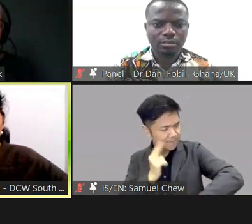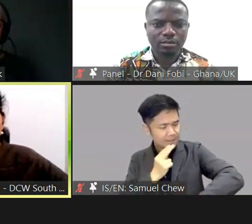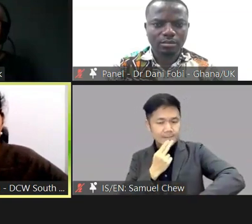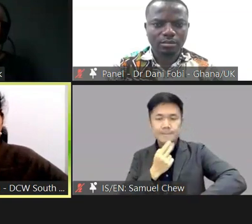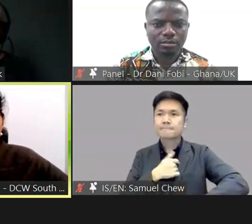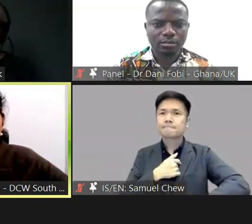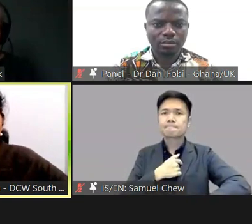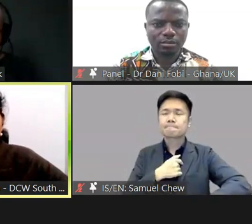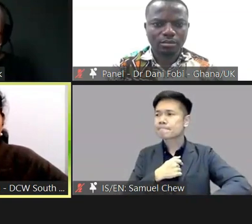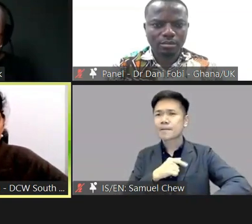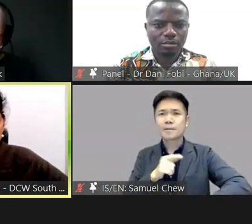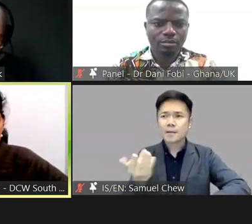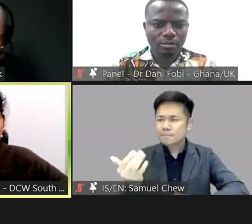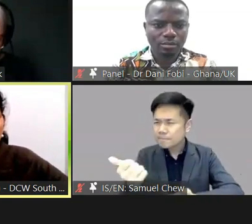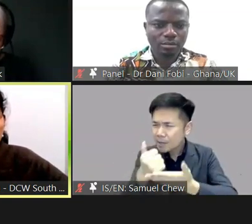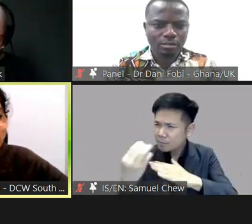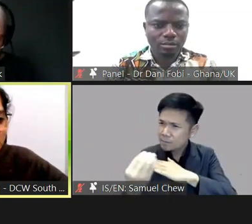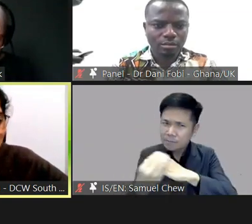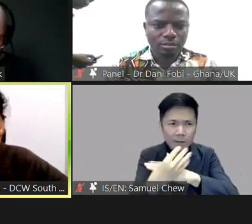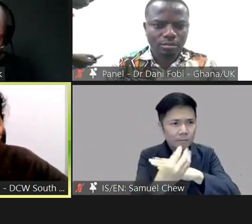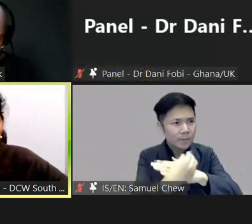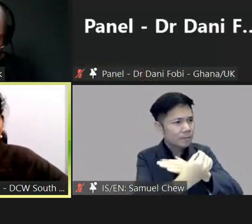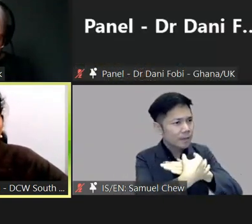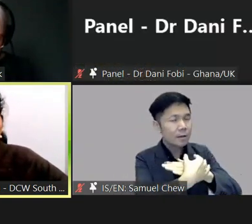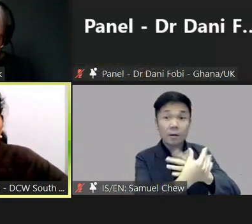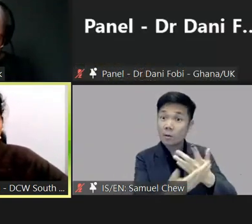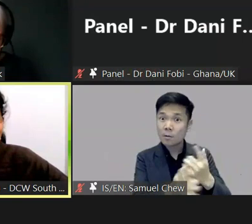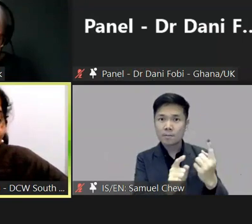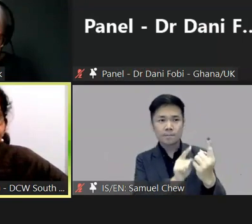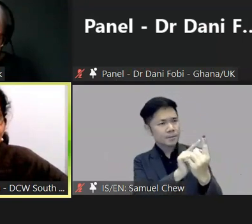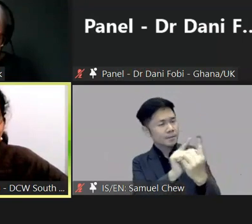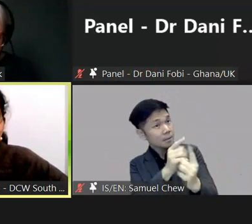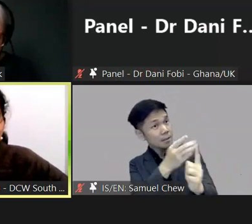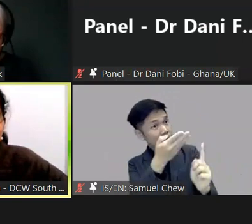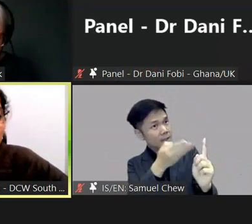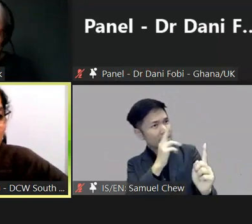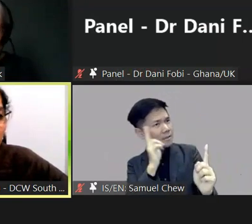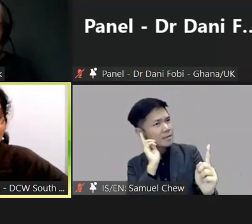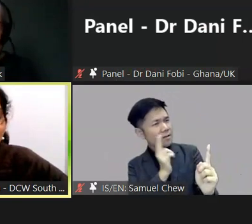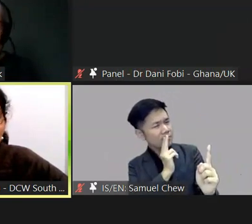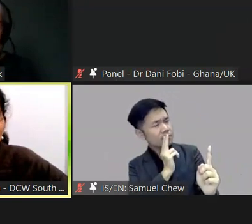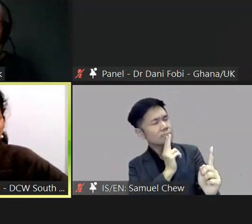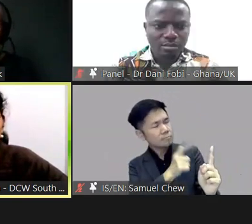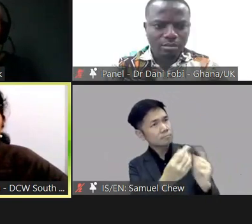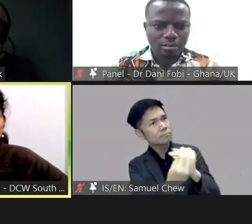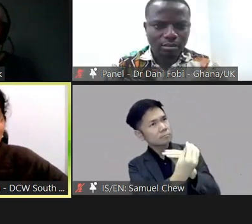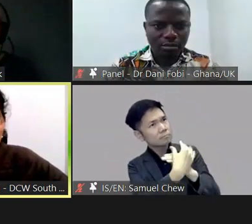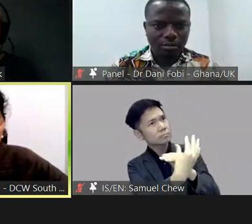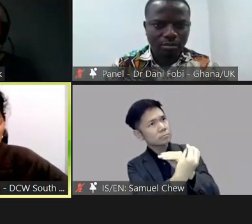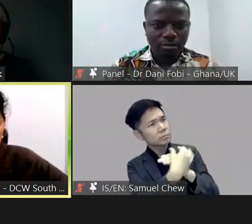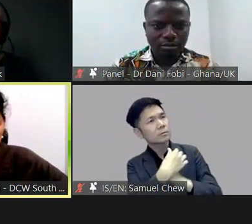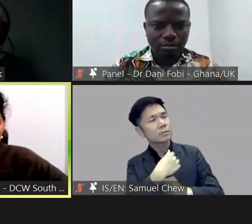deaf person or the deaf role model has lived it and can give information from